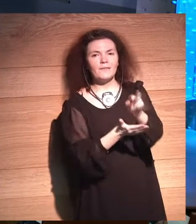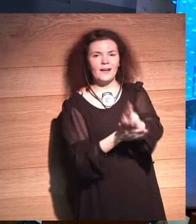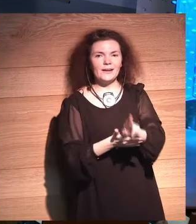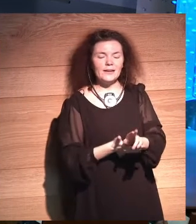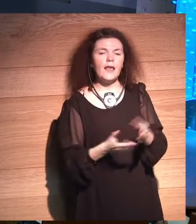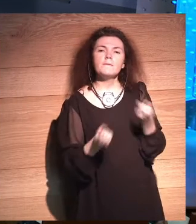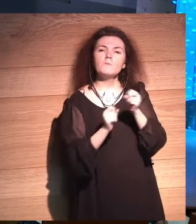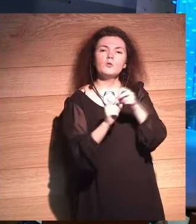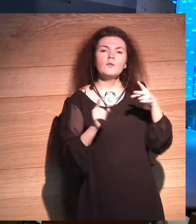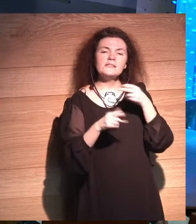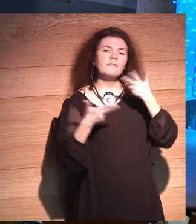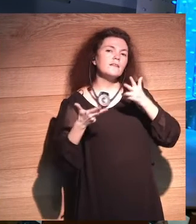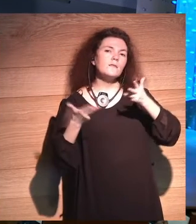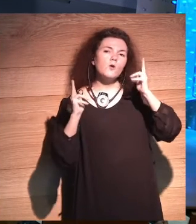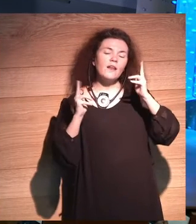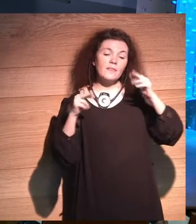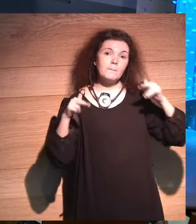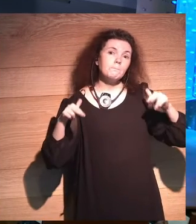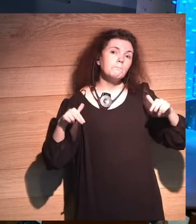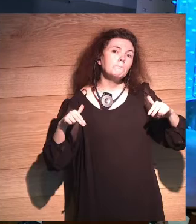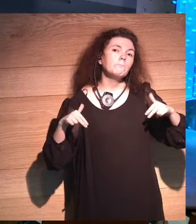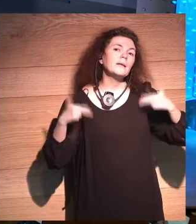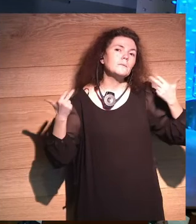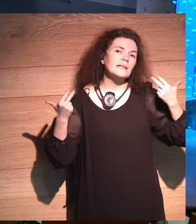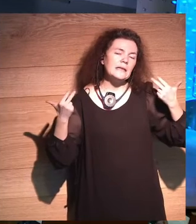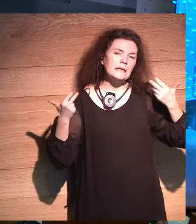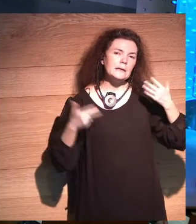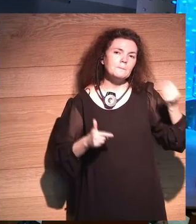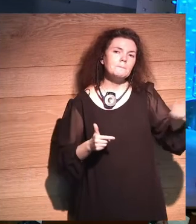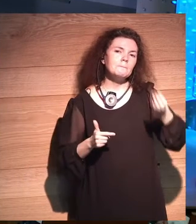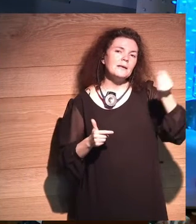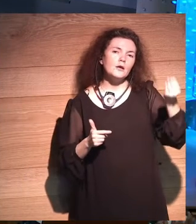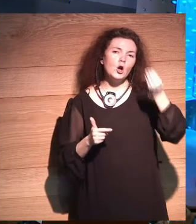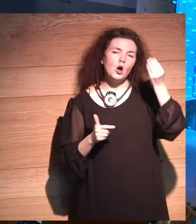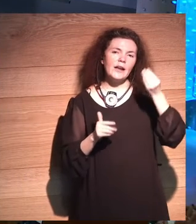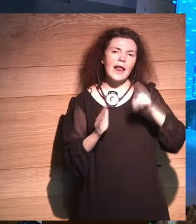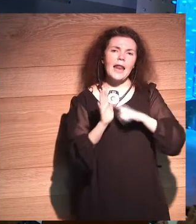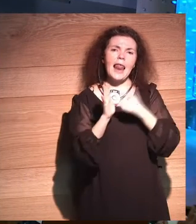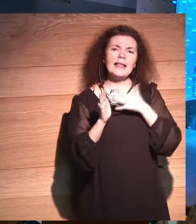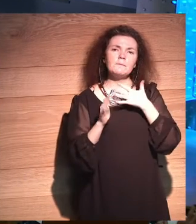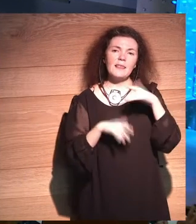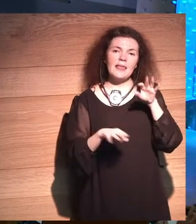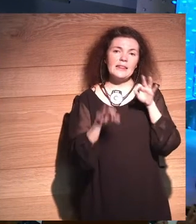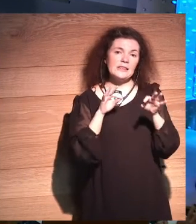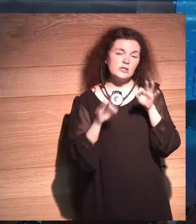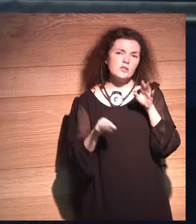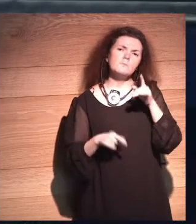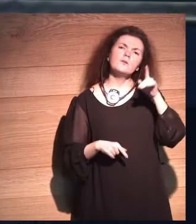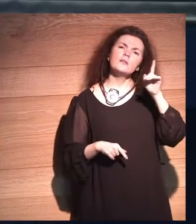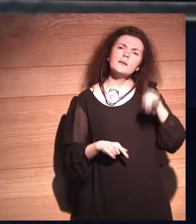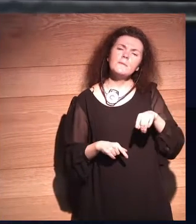actually allows us to enhance both the legitimacy of our decisions, but also, and importantly,